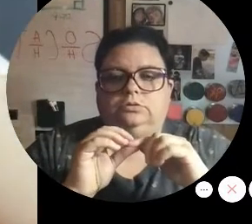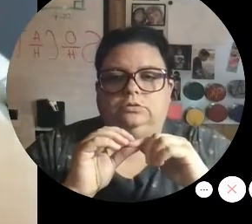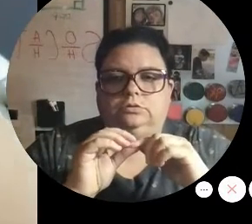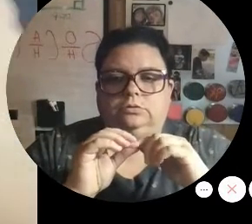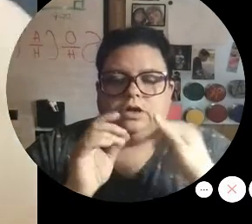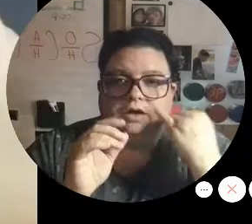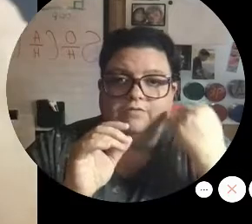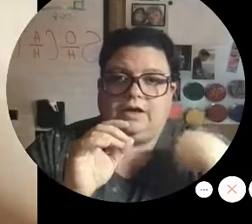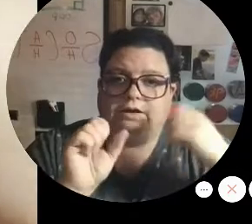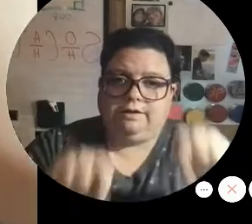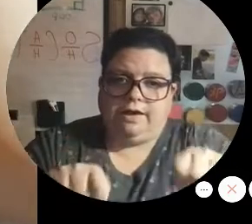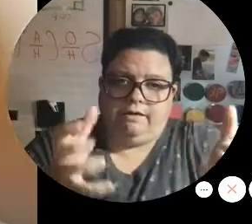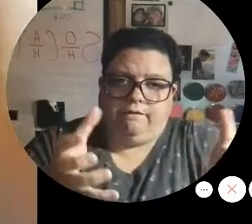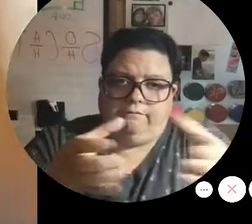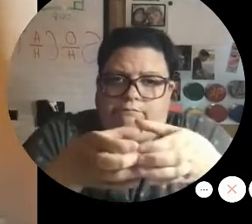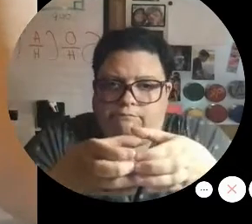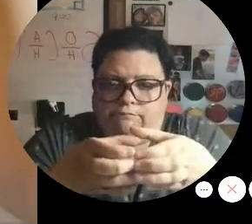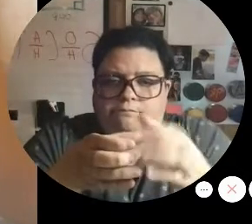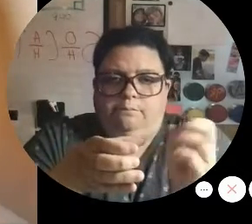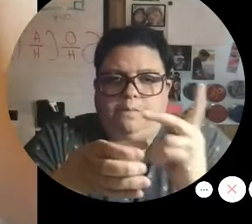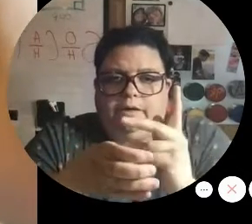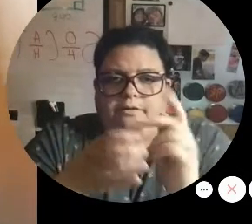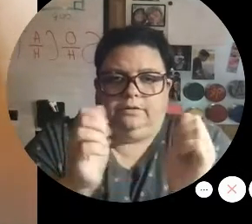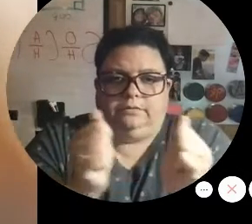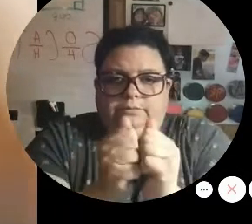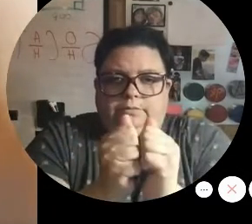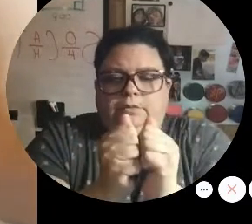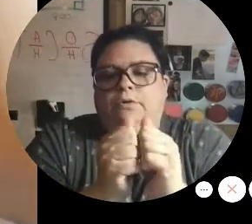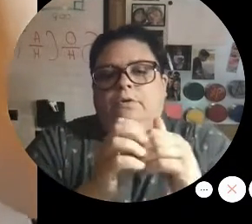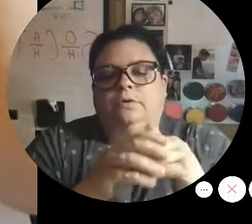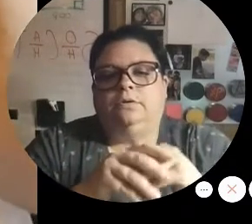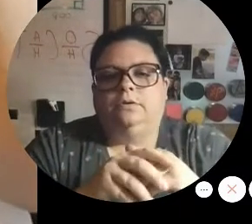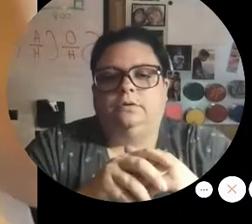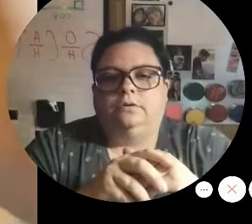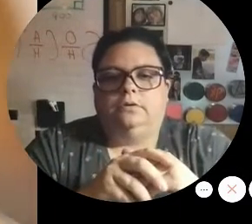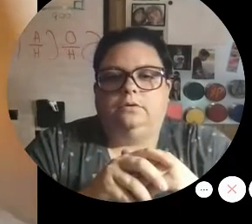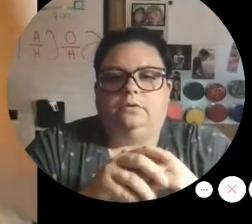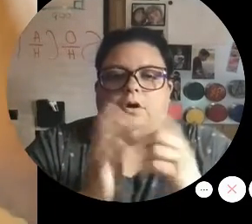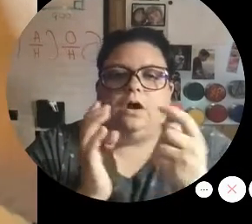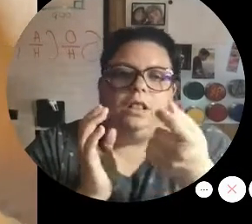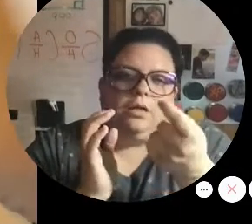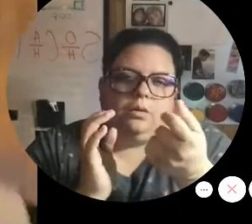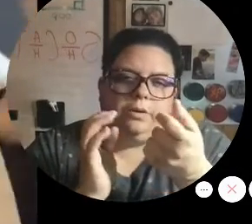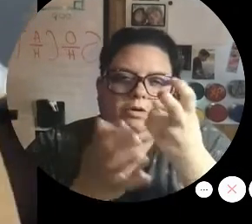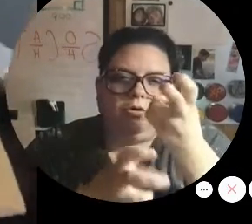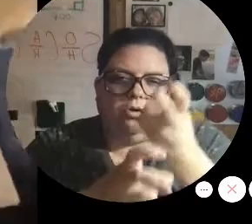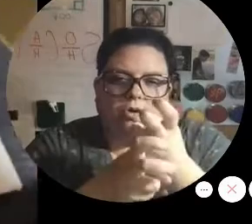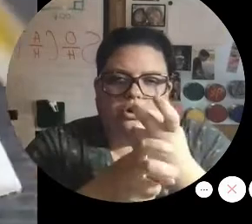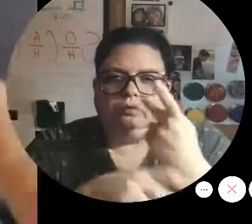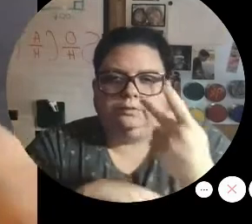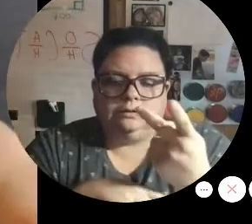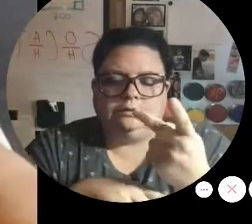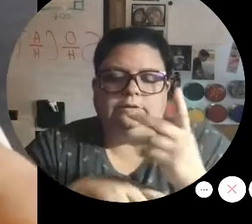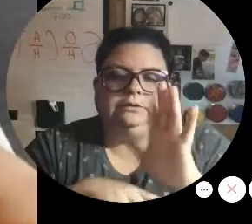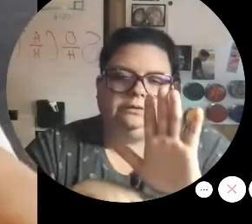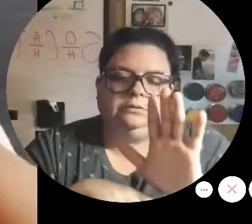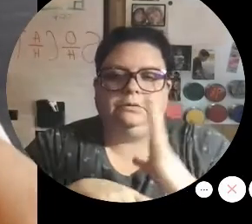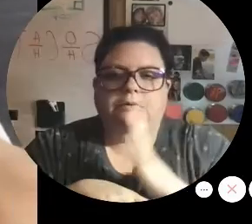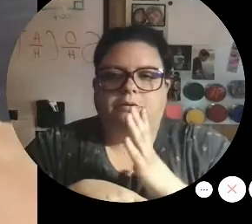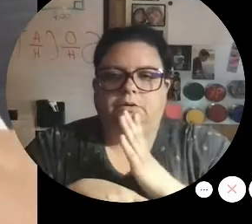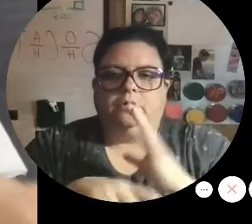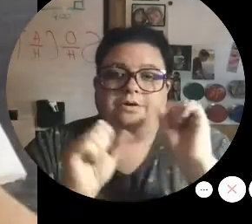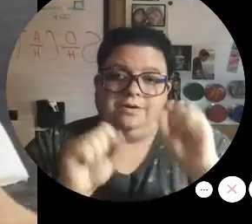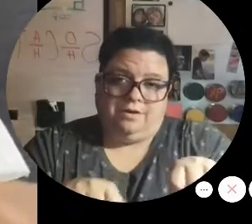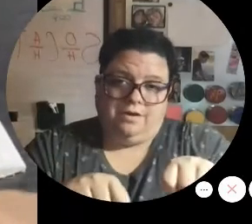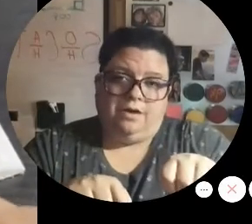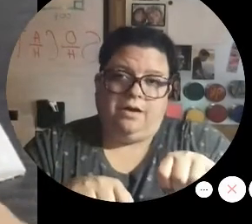if I can put it back together, and it's going to be a little tricky to see, but we can